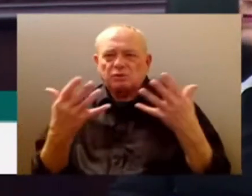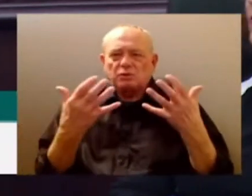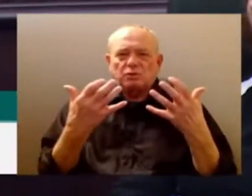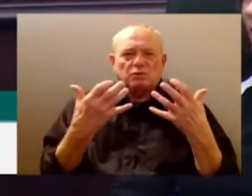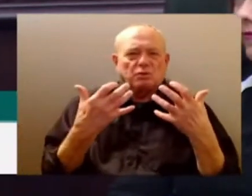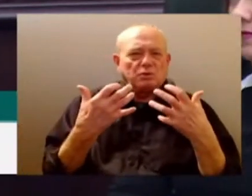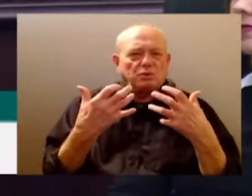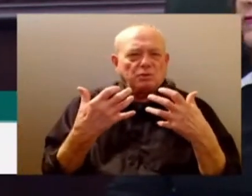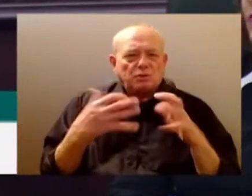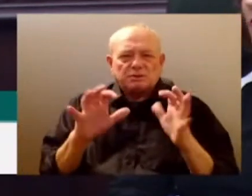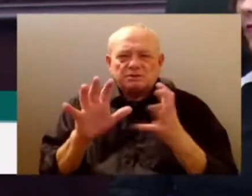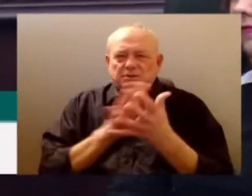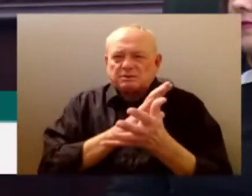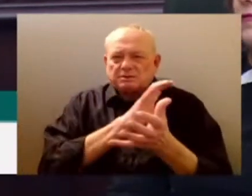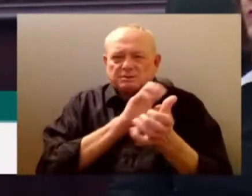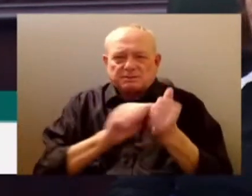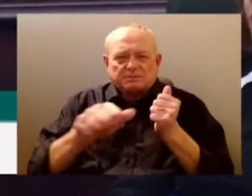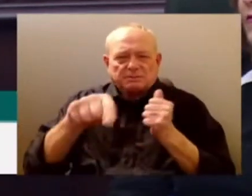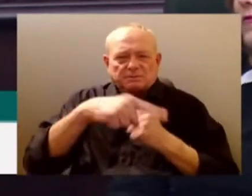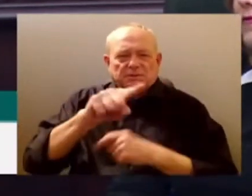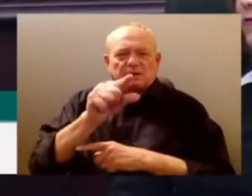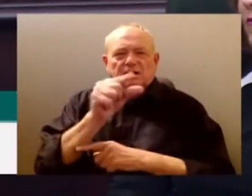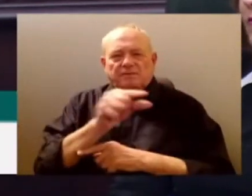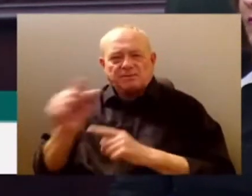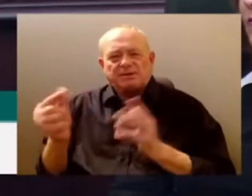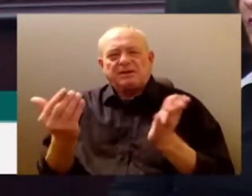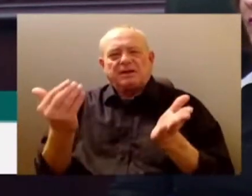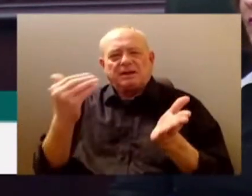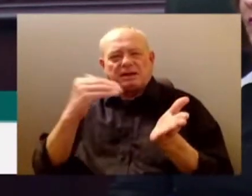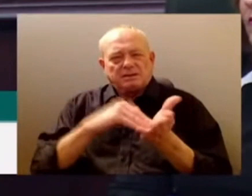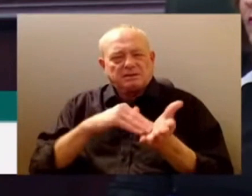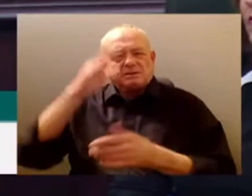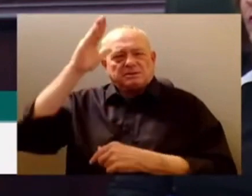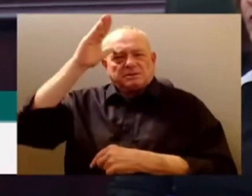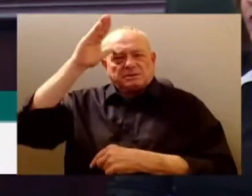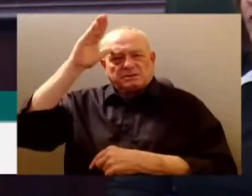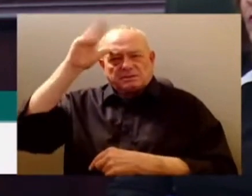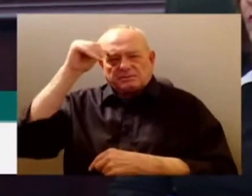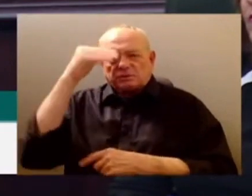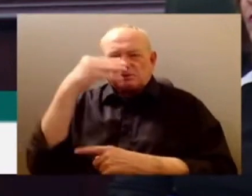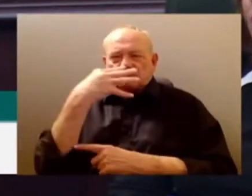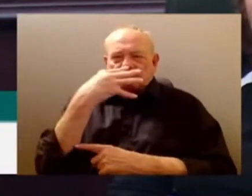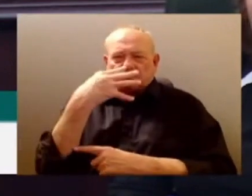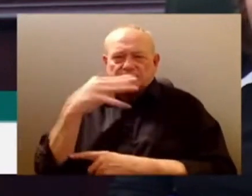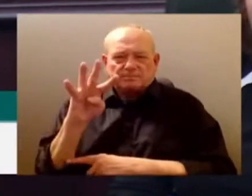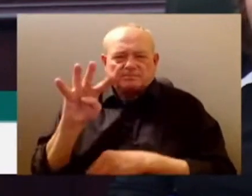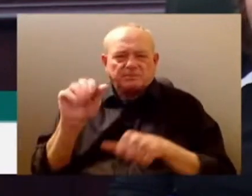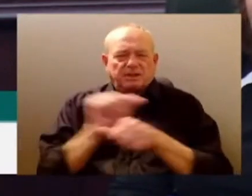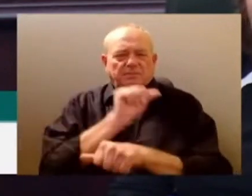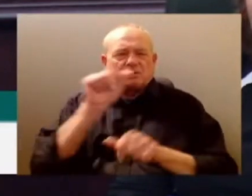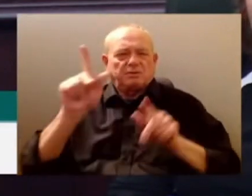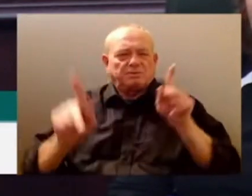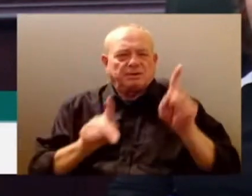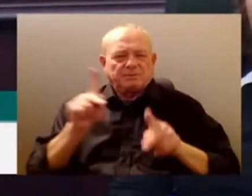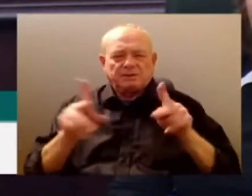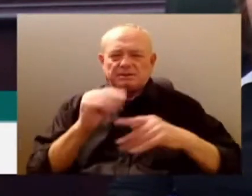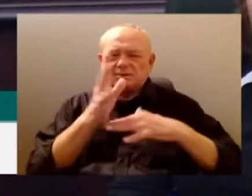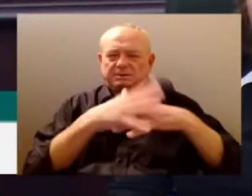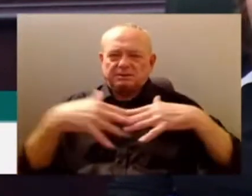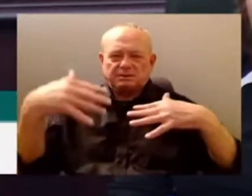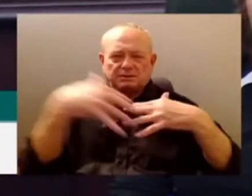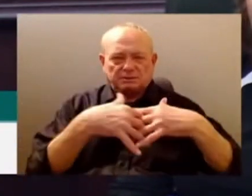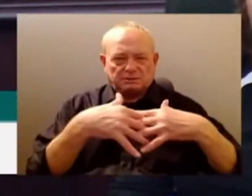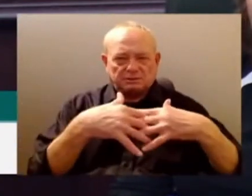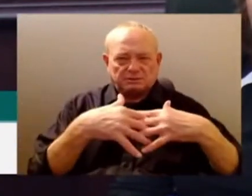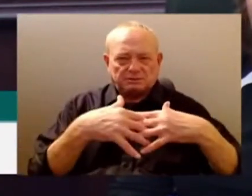government refuses to acknowledge or even listen to the concerns of Albertans and First Nations. Will the Minister of Forestry and Parks conduct meaningful